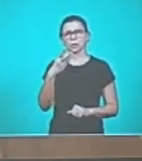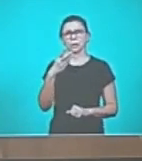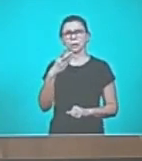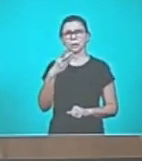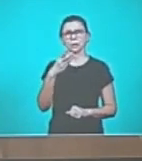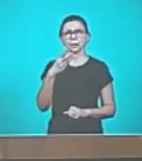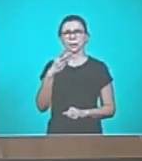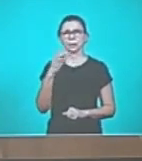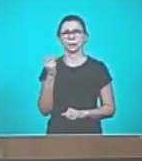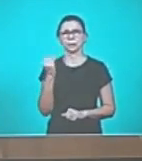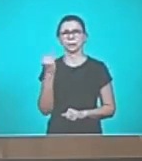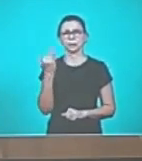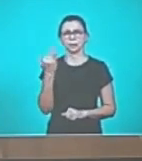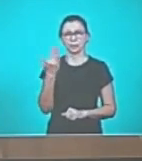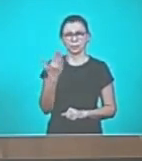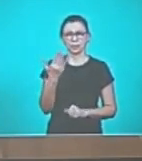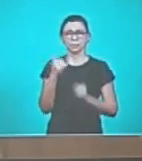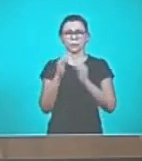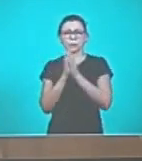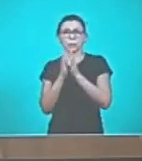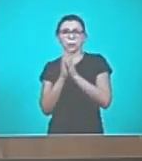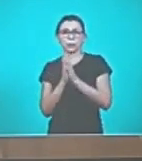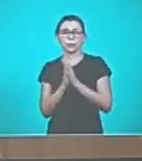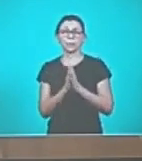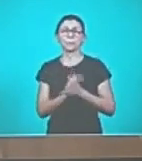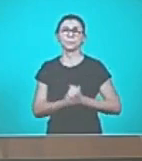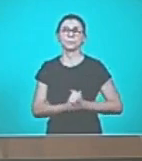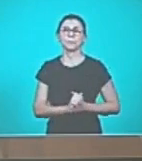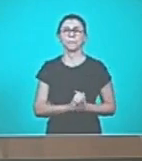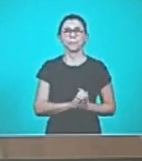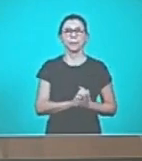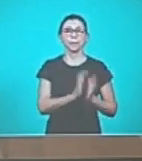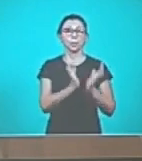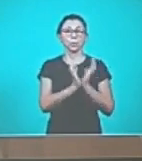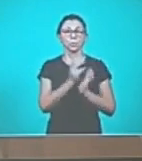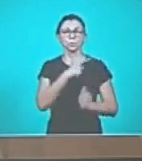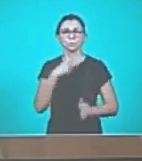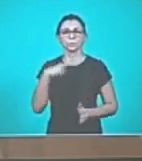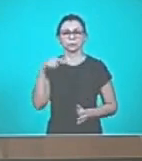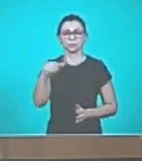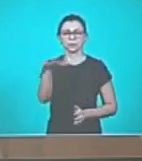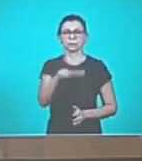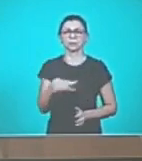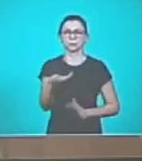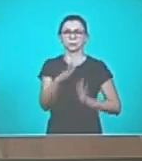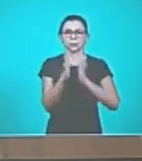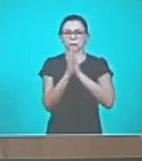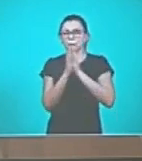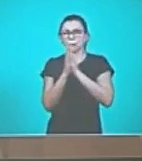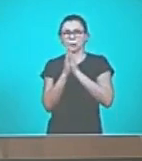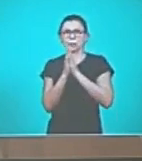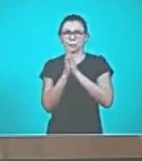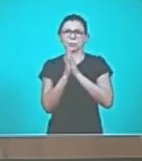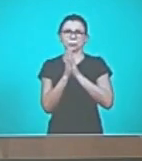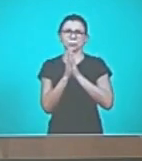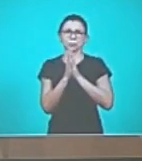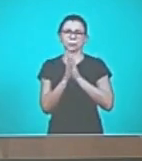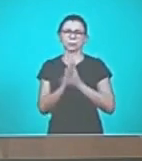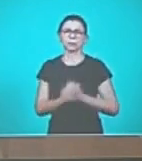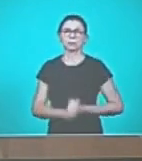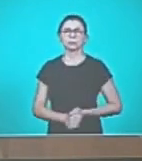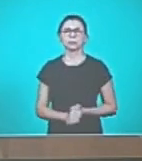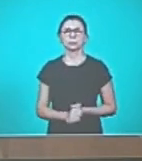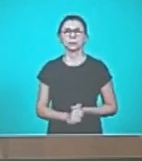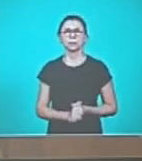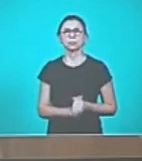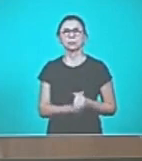morning. In a matter of seconds, there was a group of pastors from here, the region, that placed